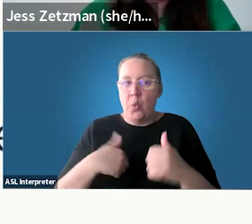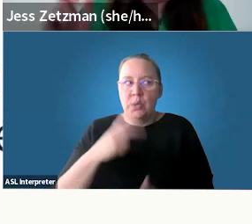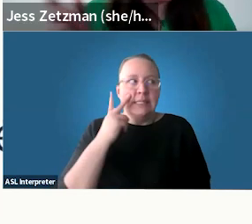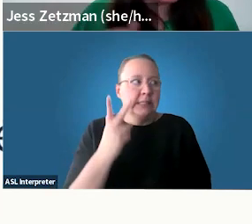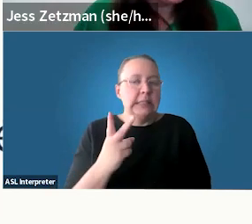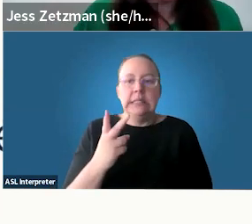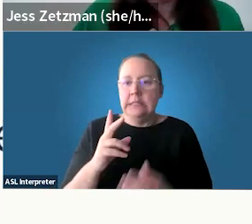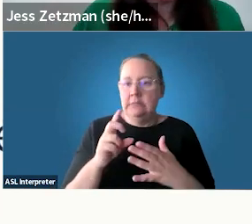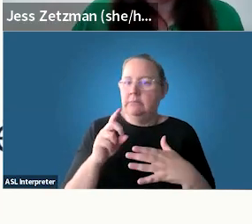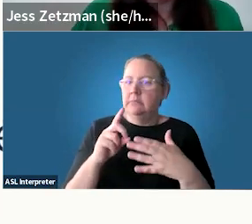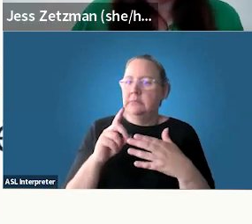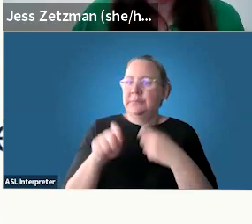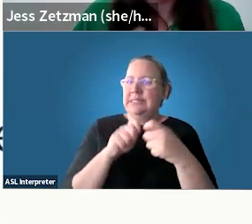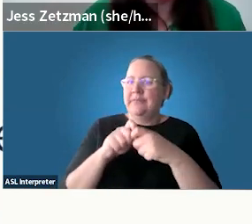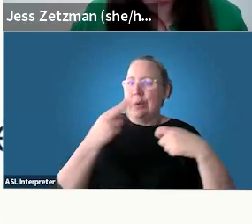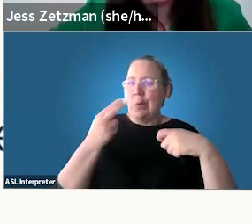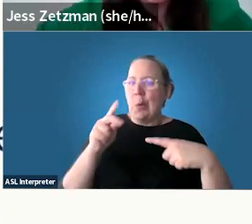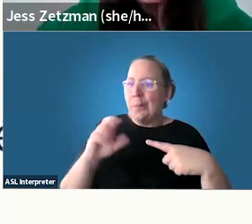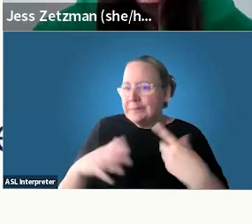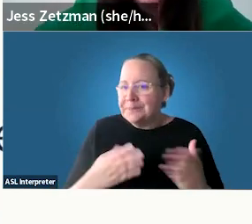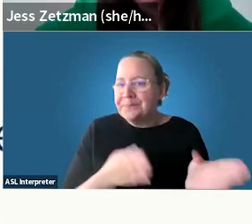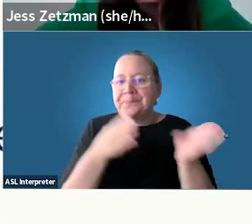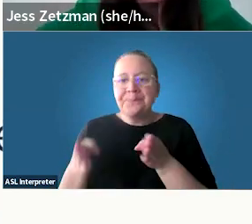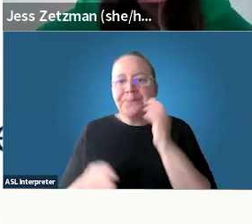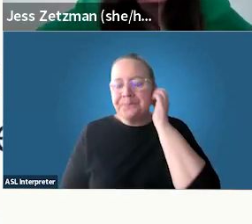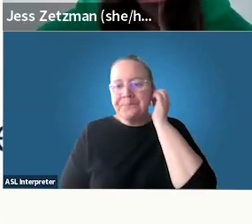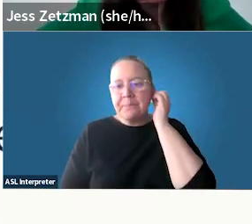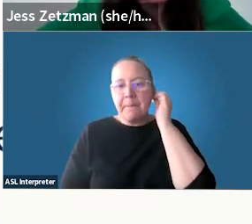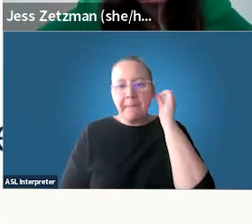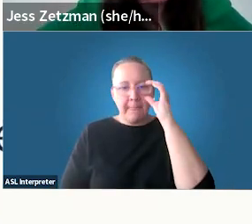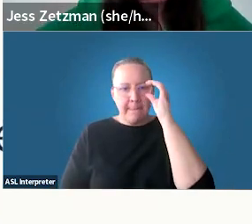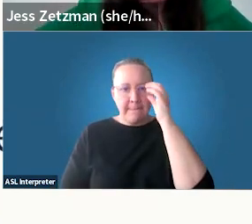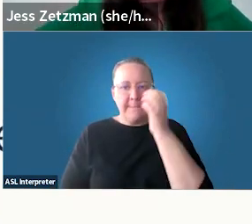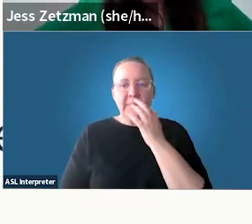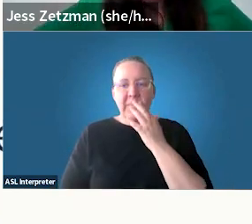see disciplined hope? Went to that last because we're going to dive into that one a little bit here